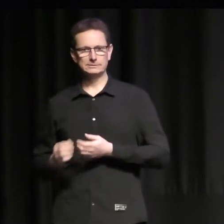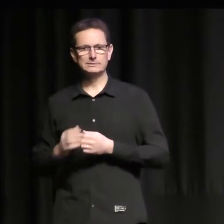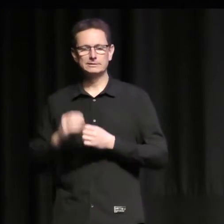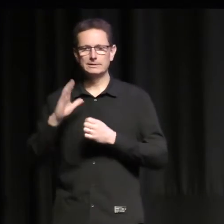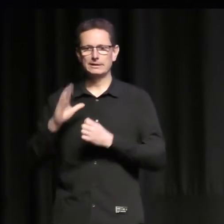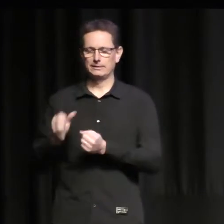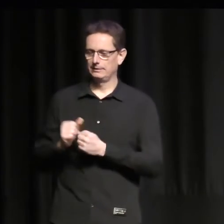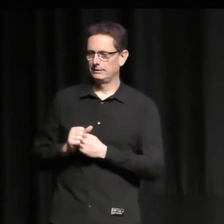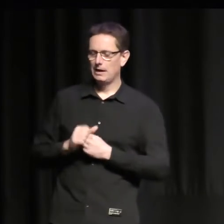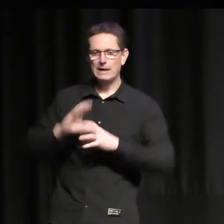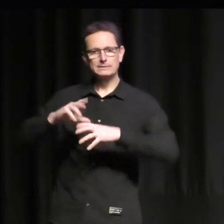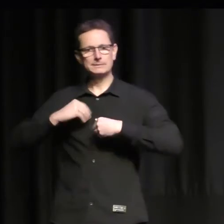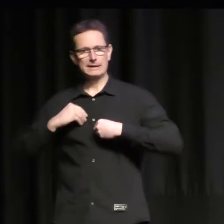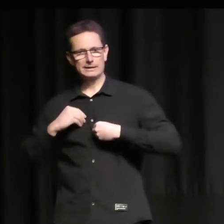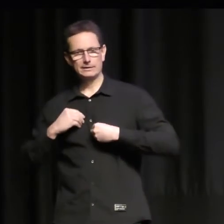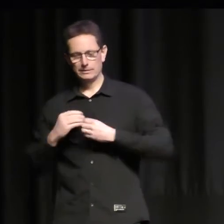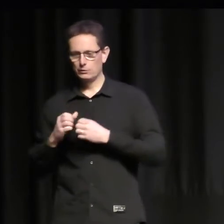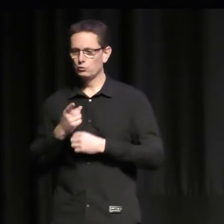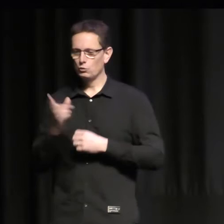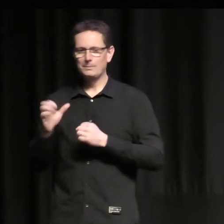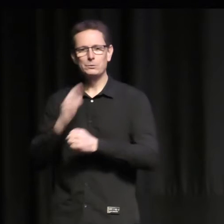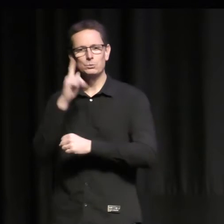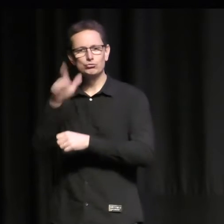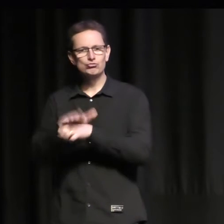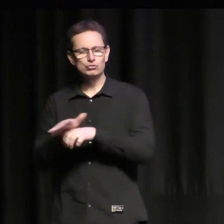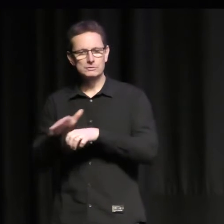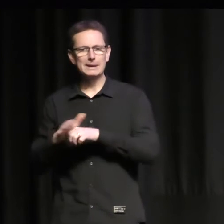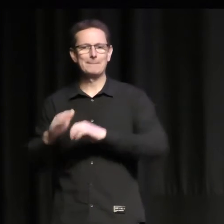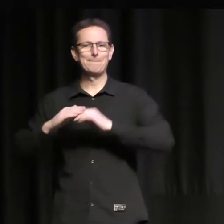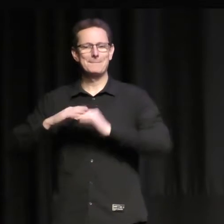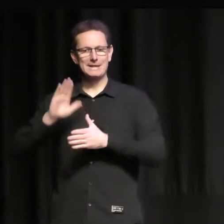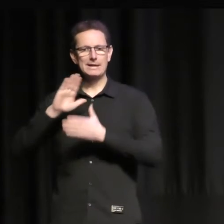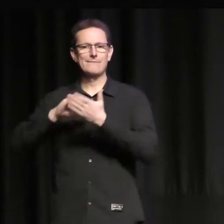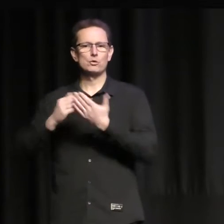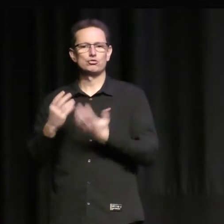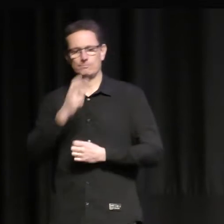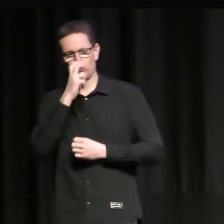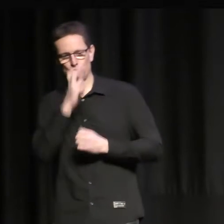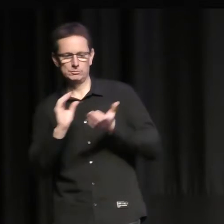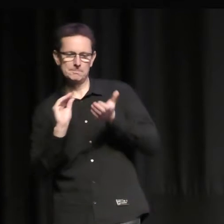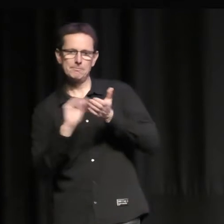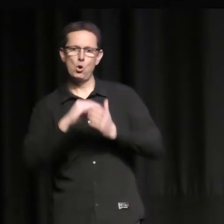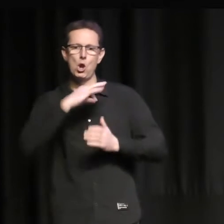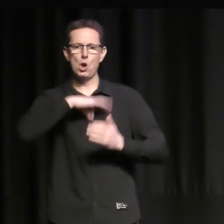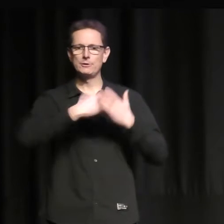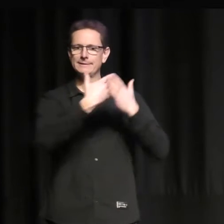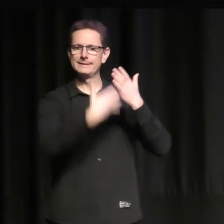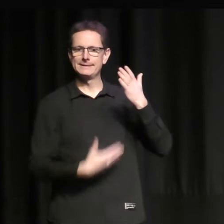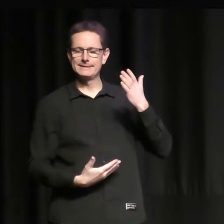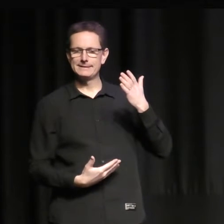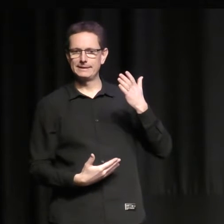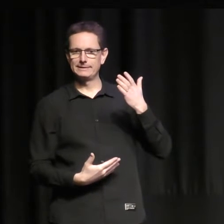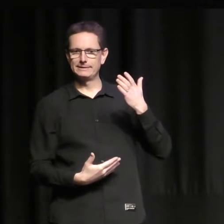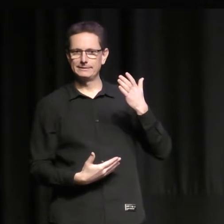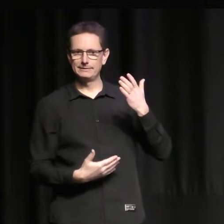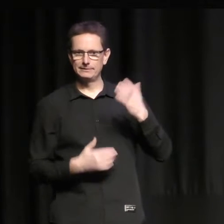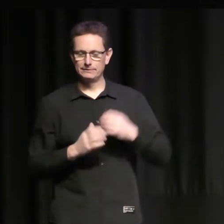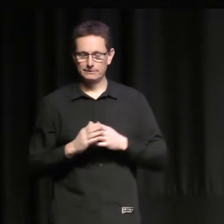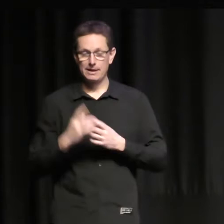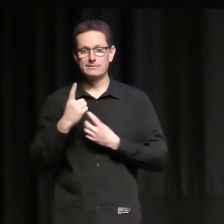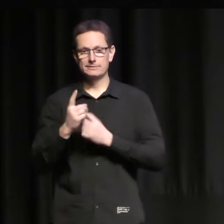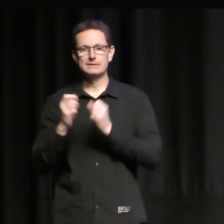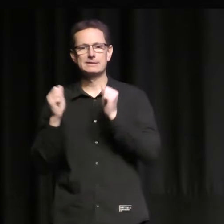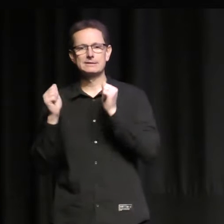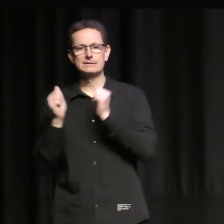So they're exploited much more than appears from the wage rates that they get. It's a form